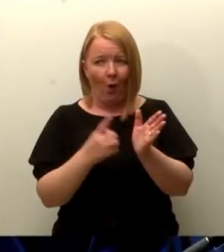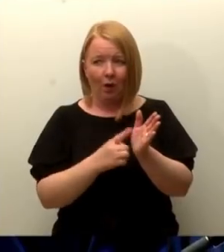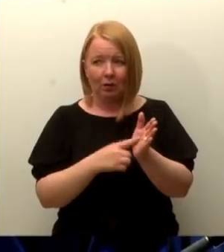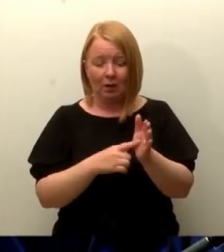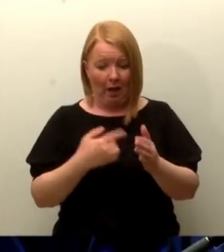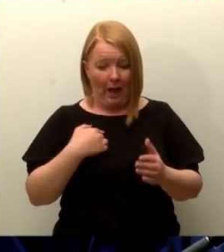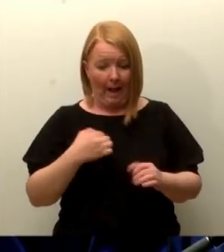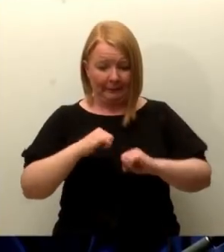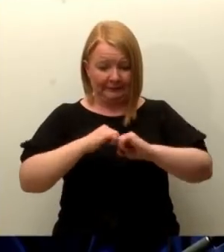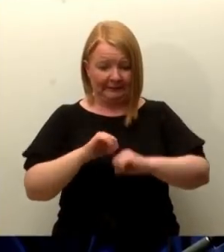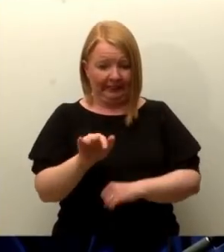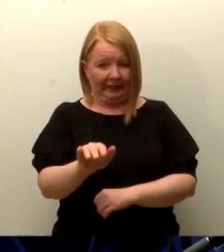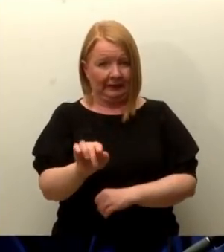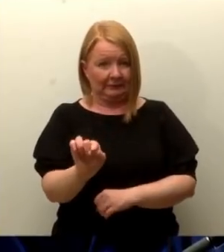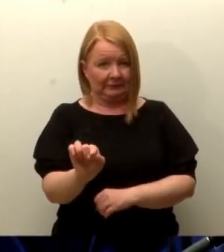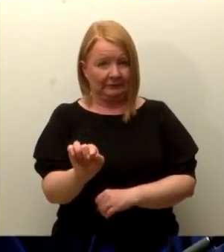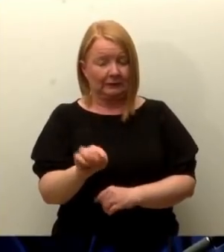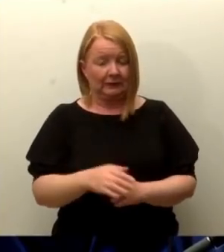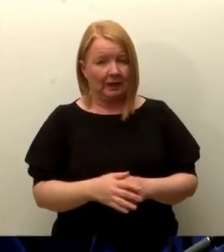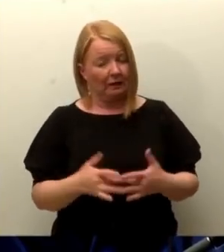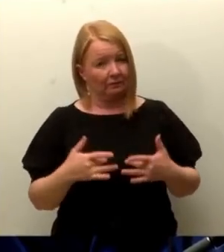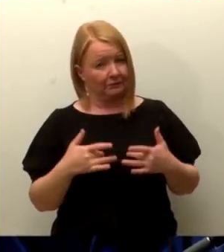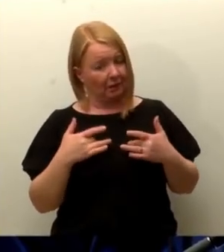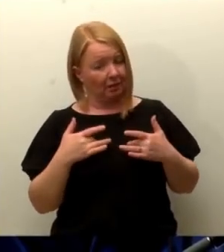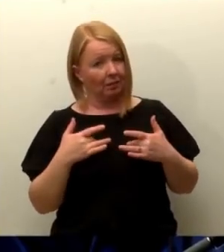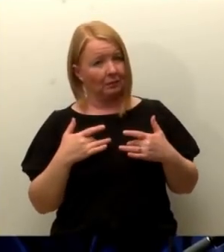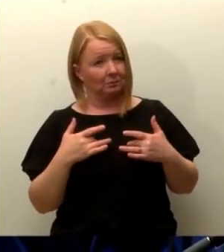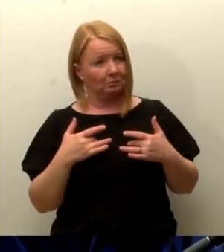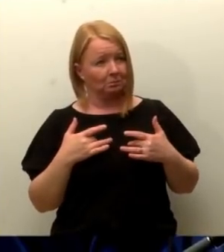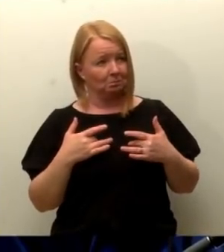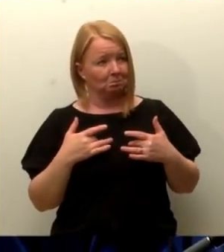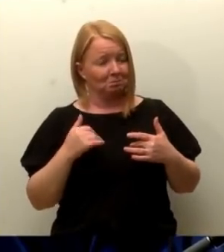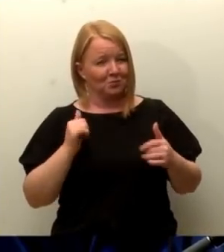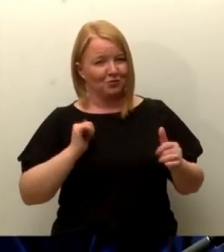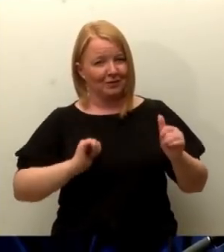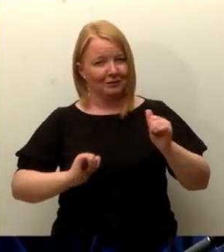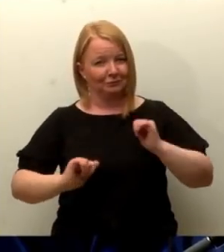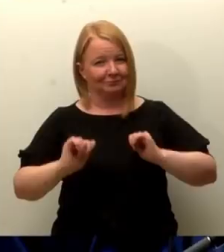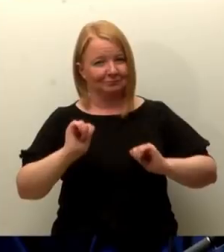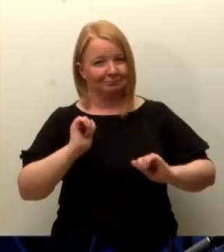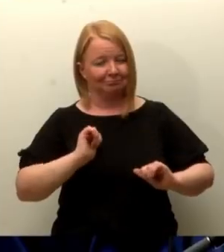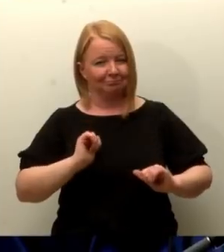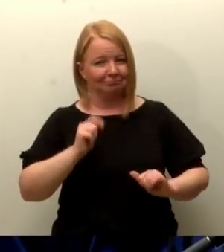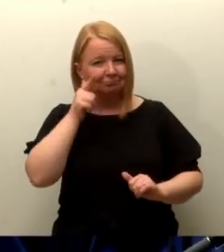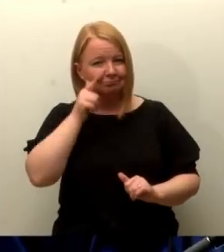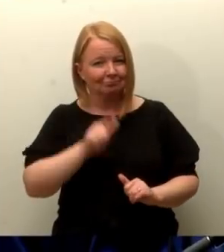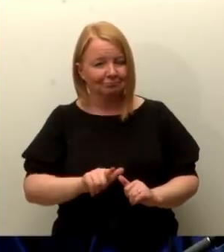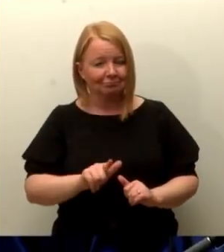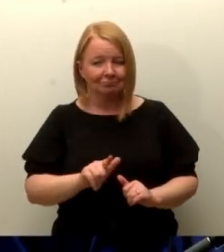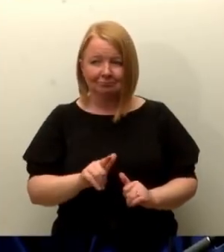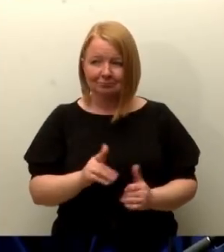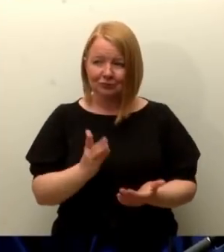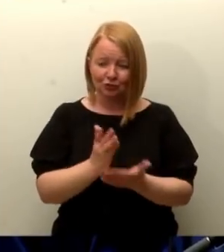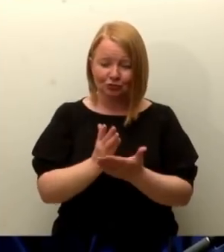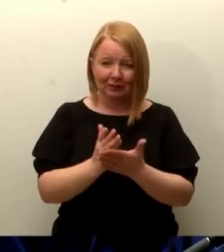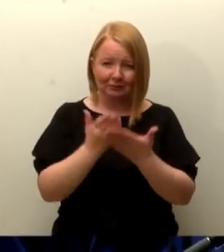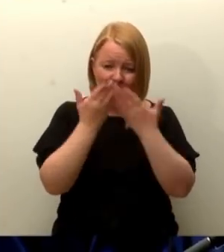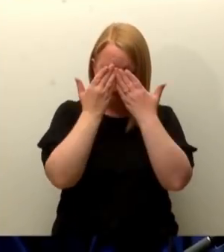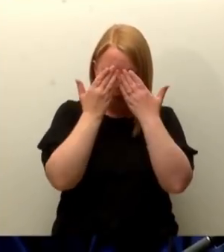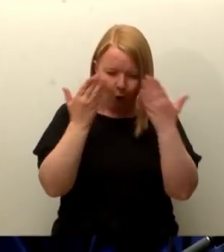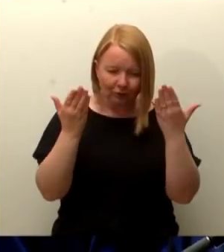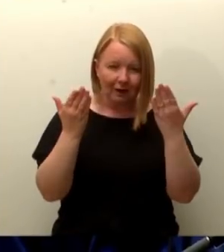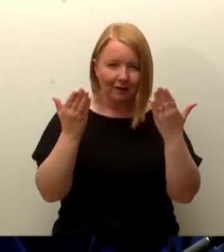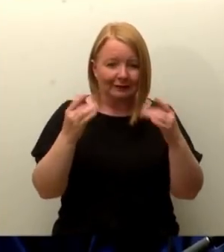where you are sitting, and I feel so proud, so privileged, and it's a matter of great pride to be honored in the